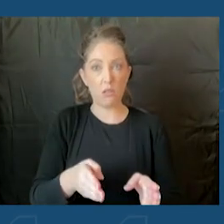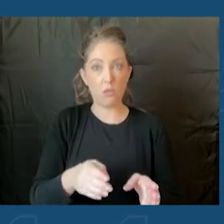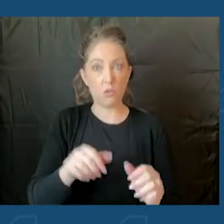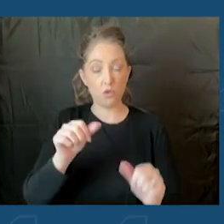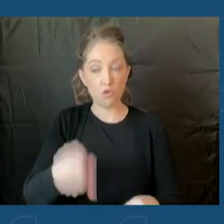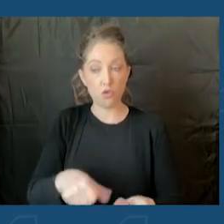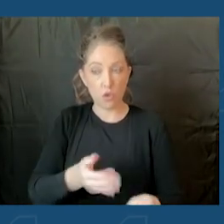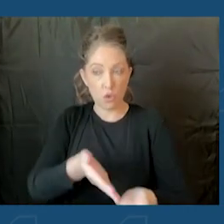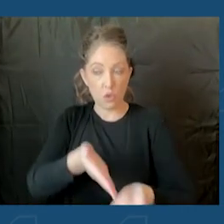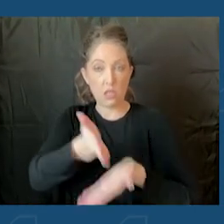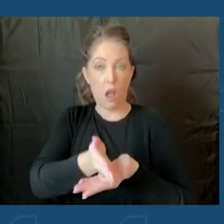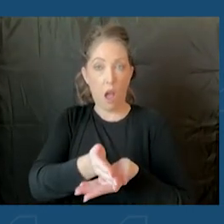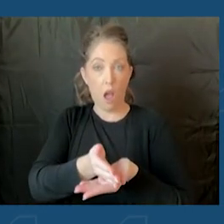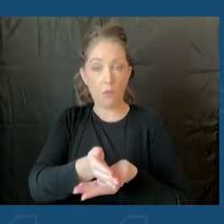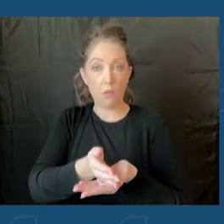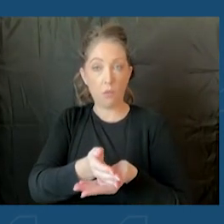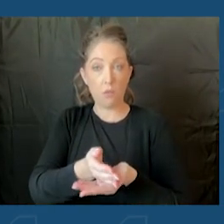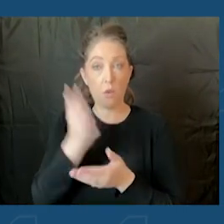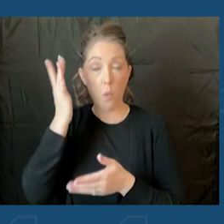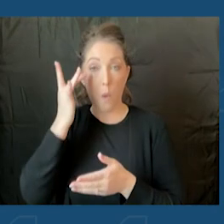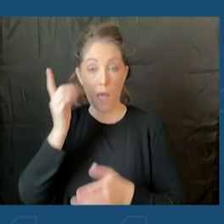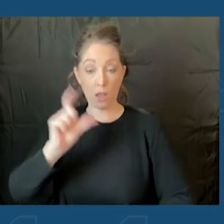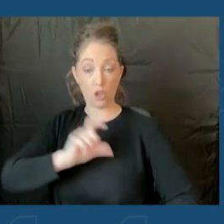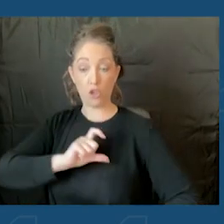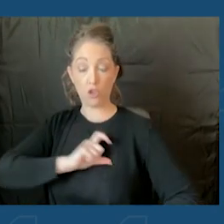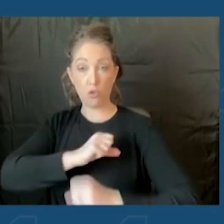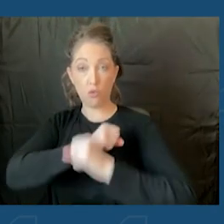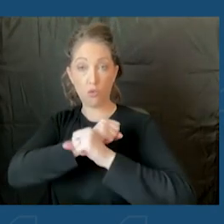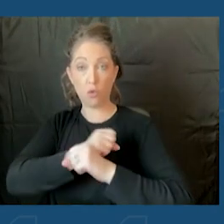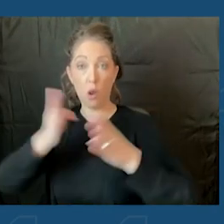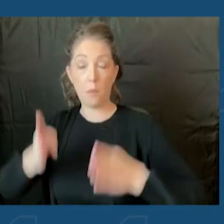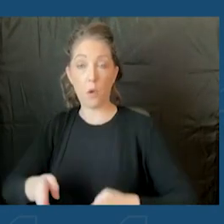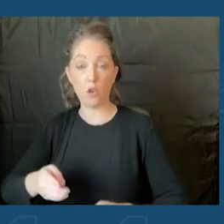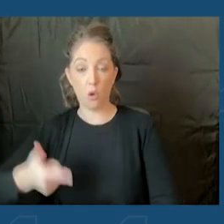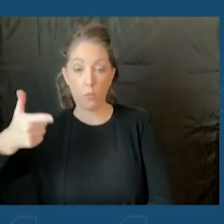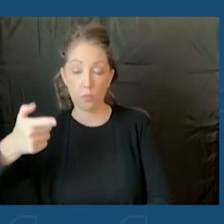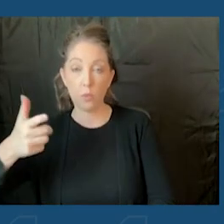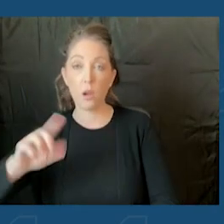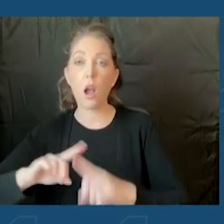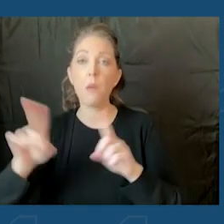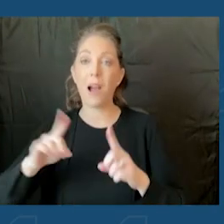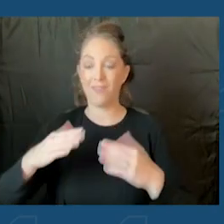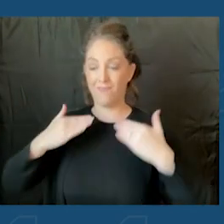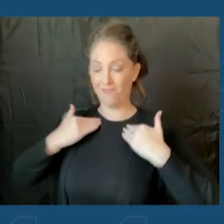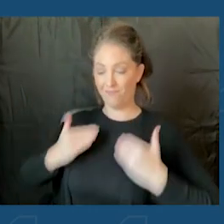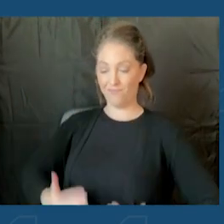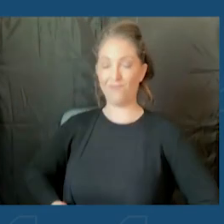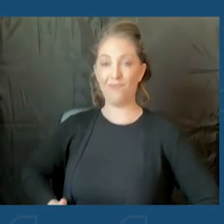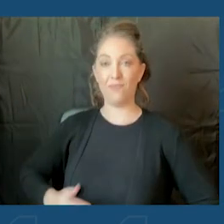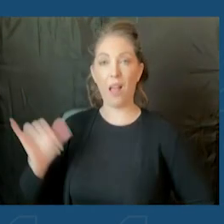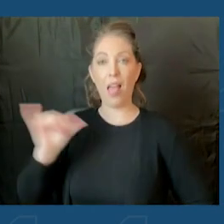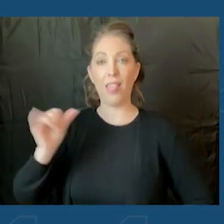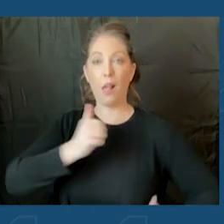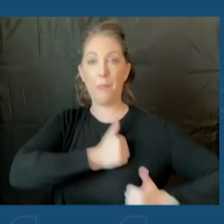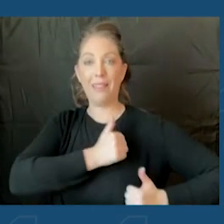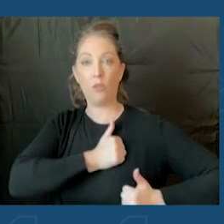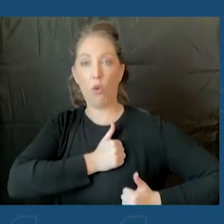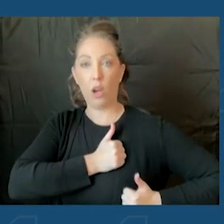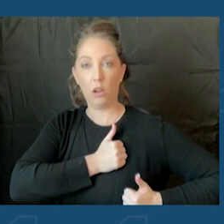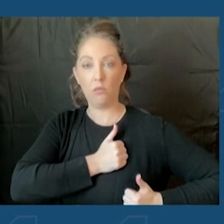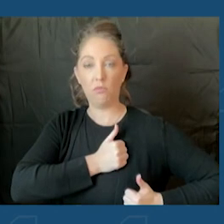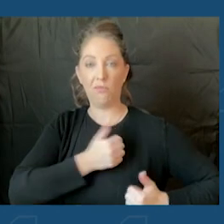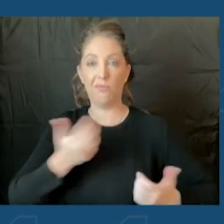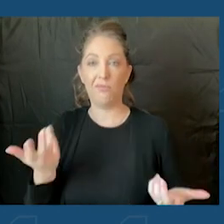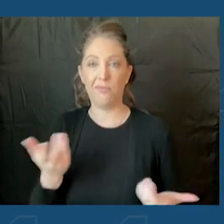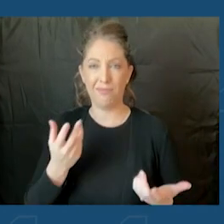shot by the security person. But they had body armor, the type of which you'd use on a battlefield. Ordinary